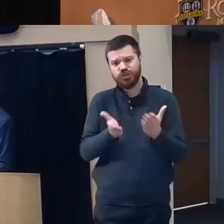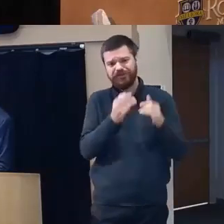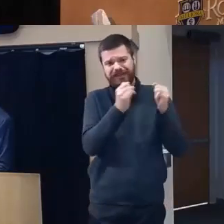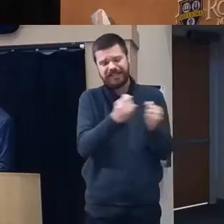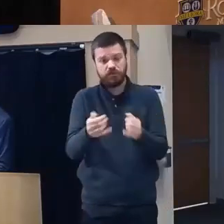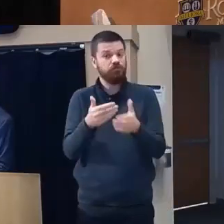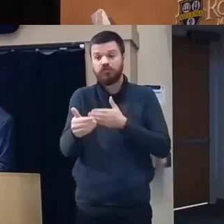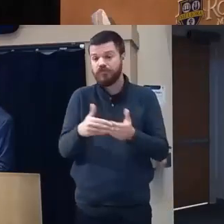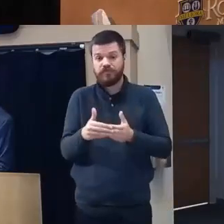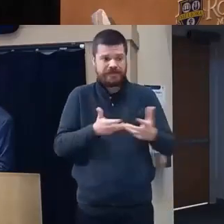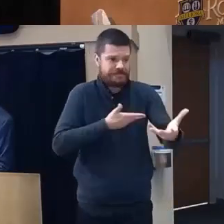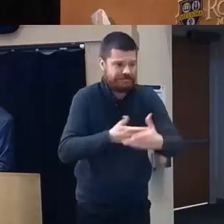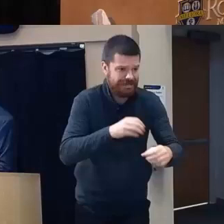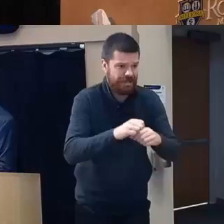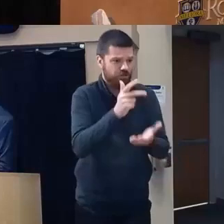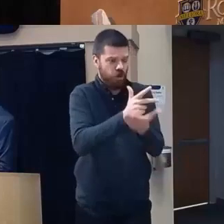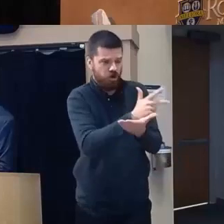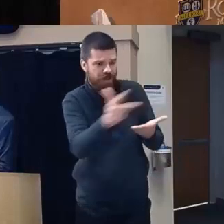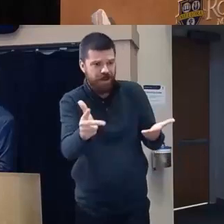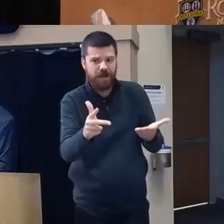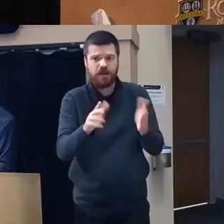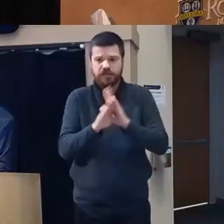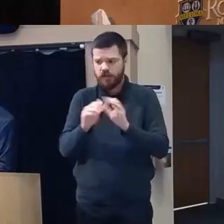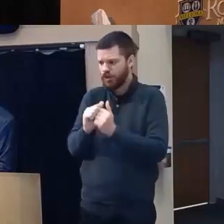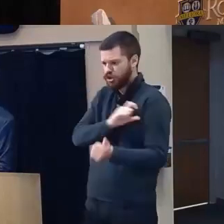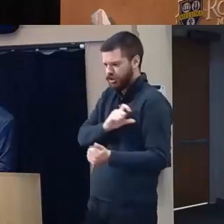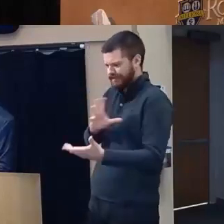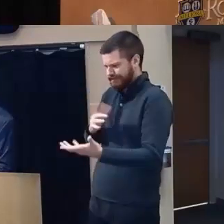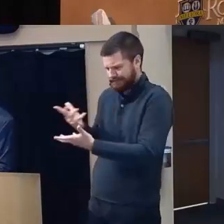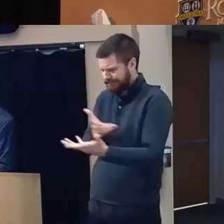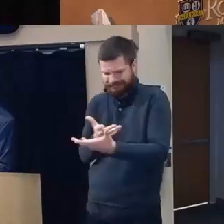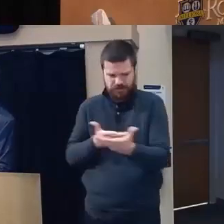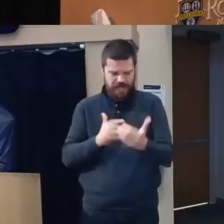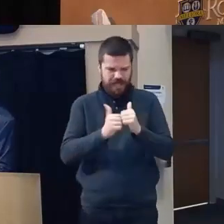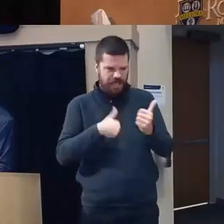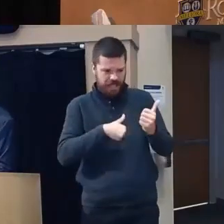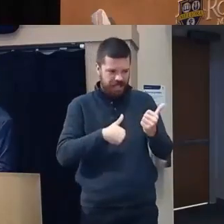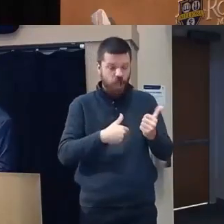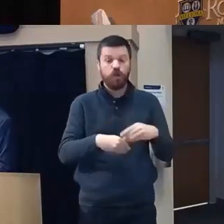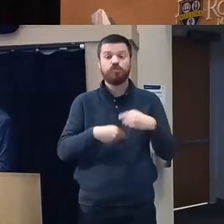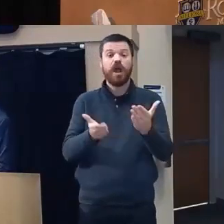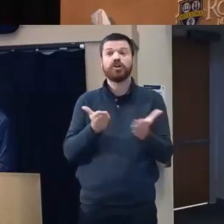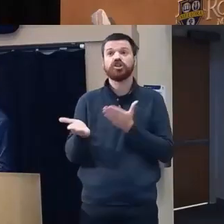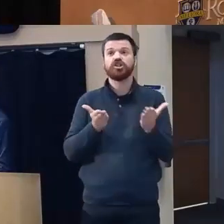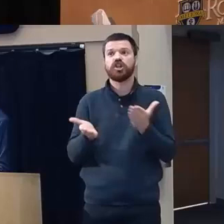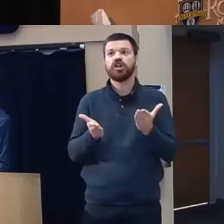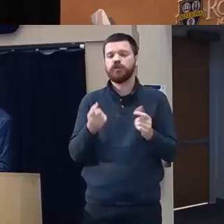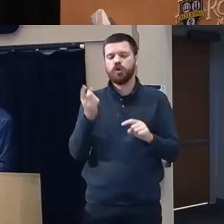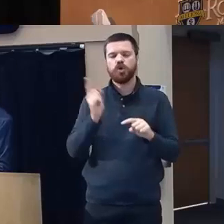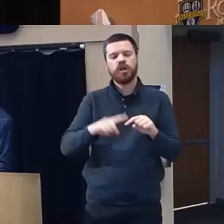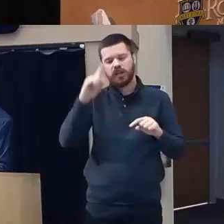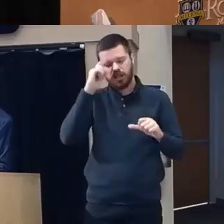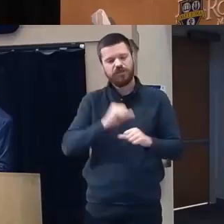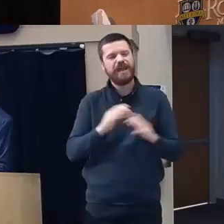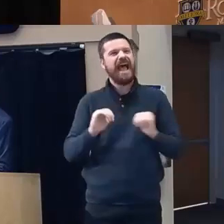whether it be in the parking lot, developing things with security, providing services where you couldn't imagine what happened years